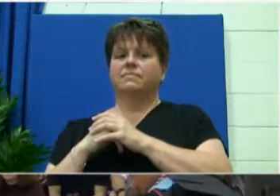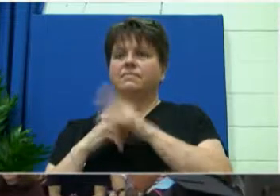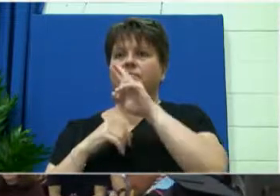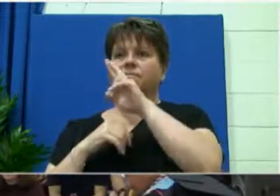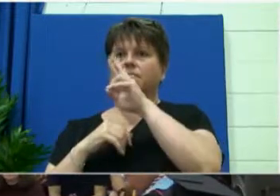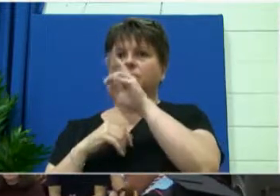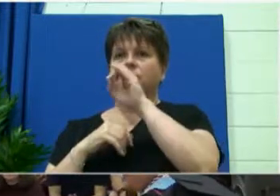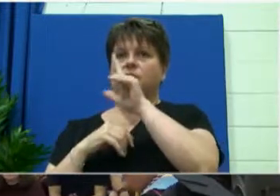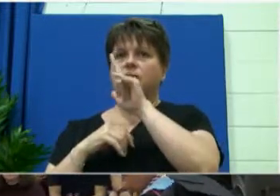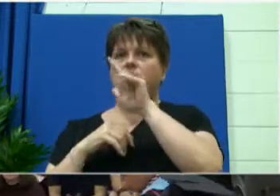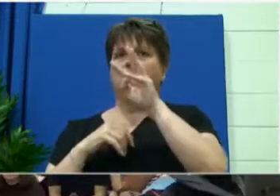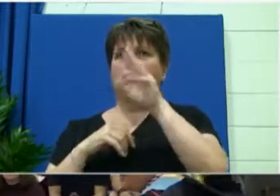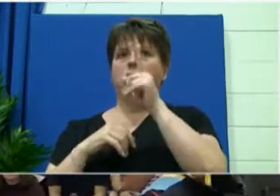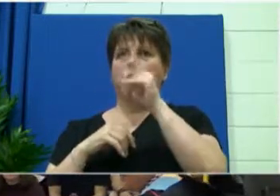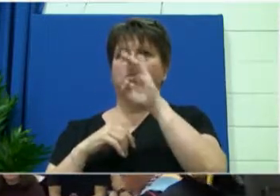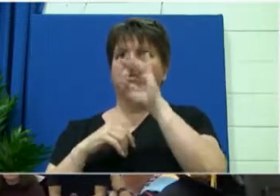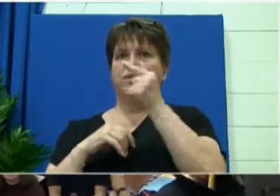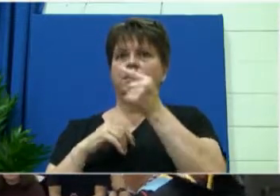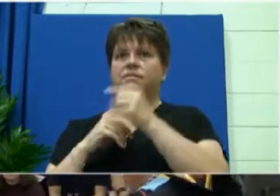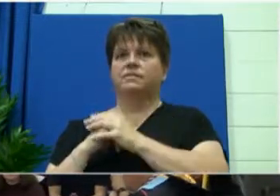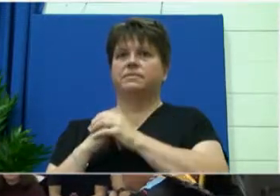Russell Waltering.